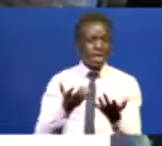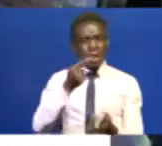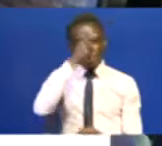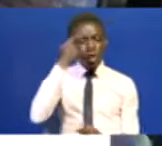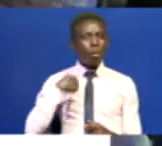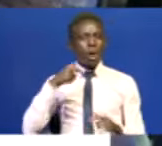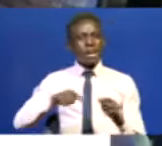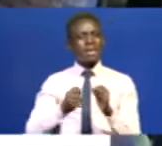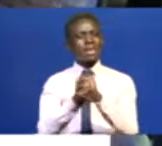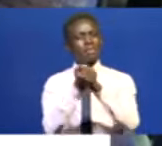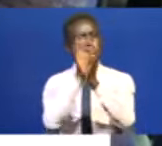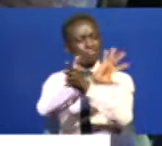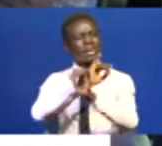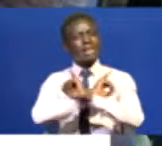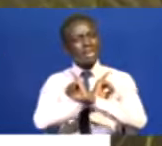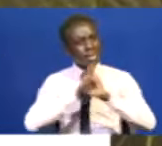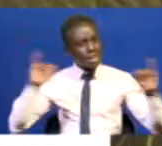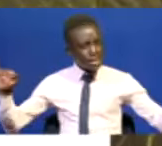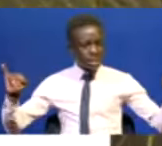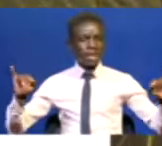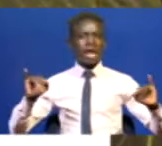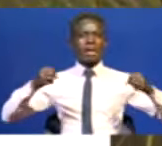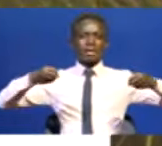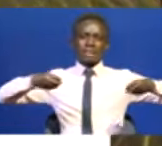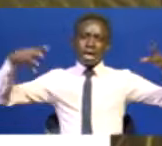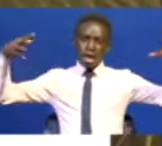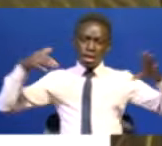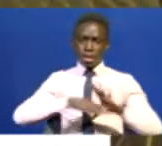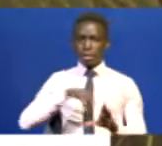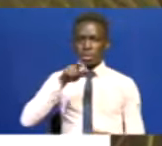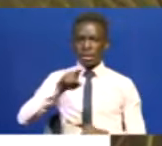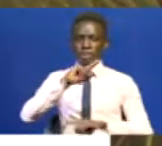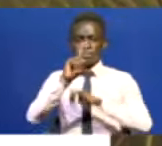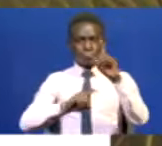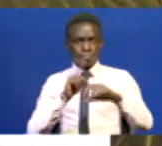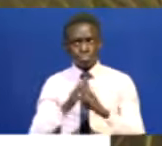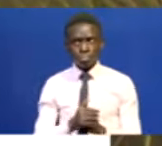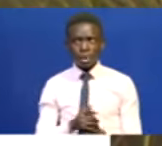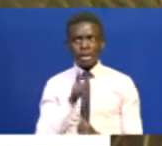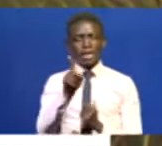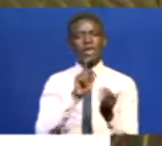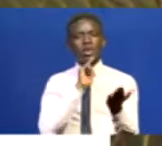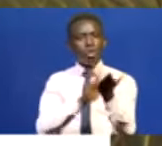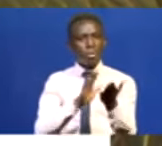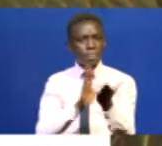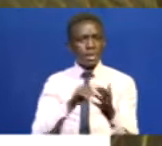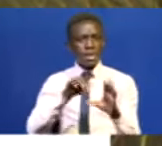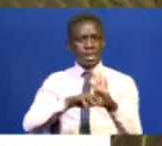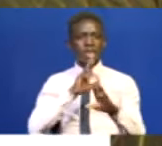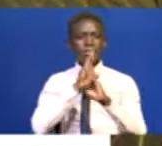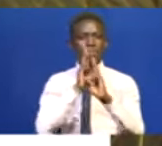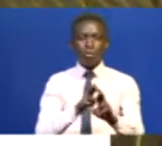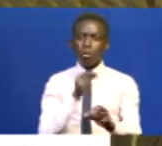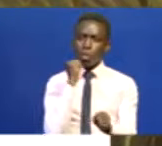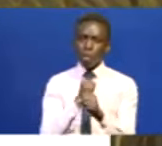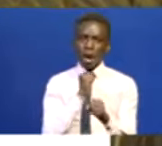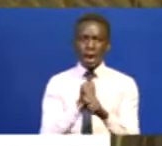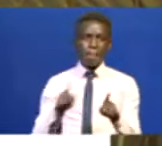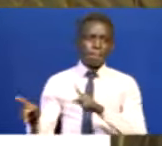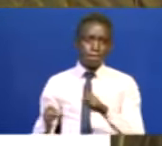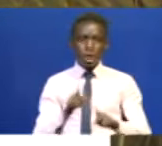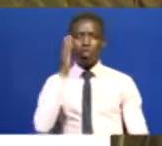na wajibikaji kwenye mitihani hiyo. These recommendations contained in the report of the working party shall